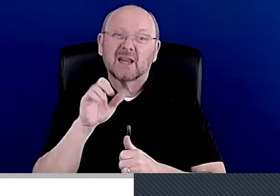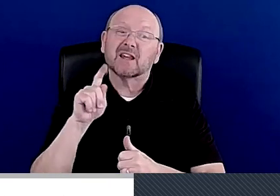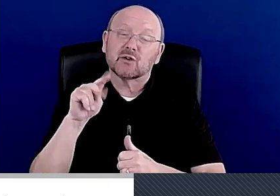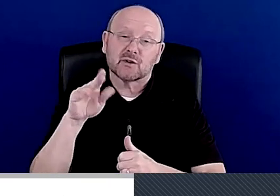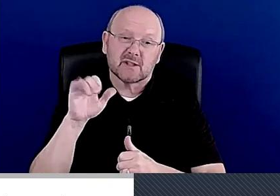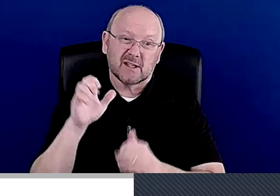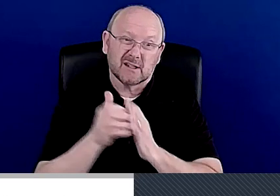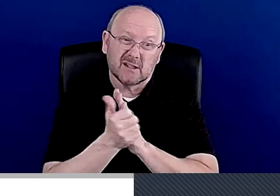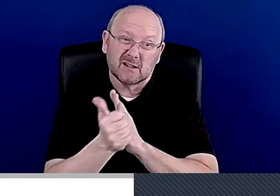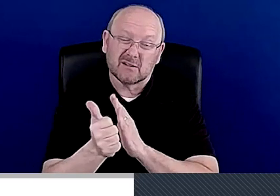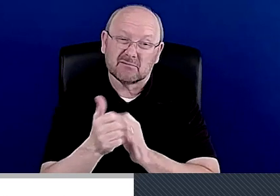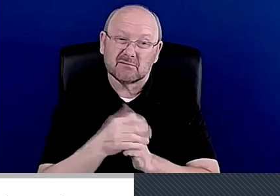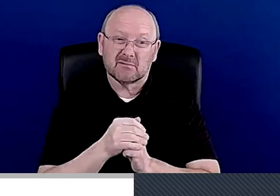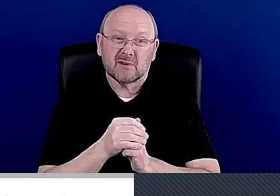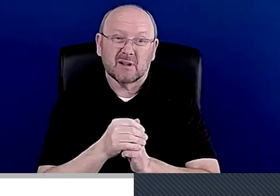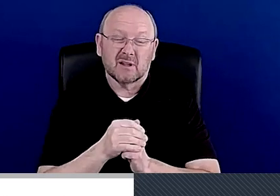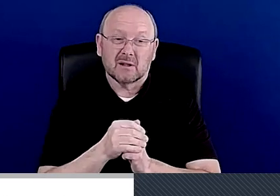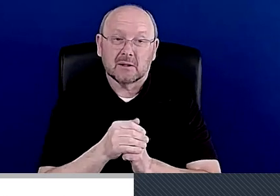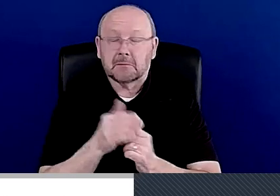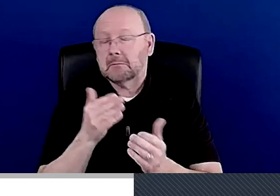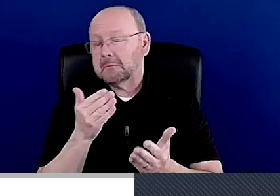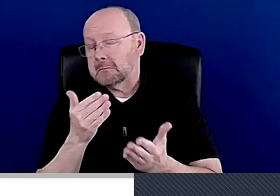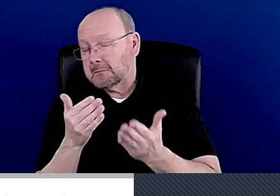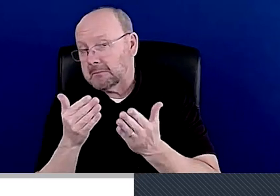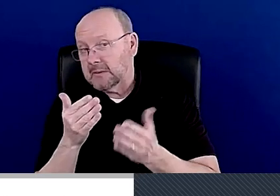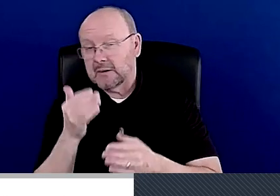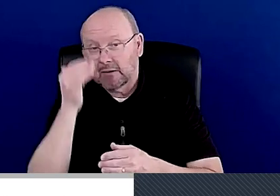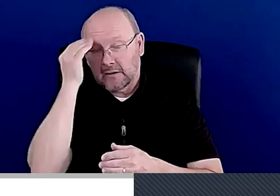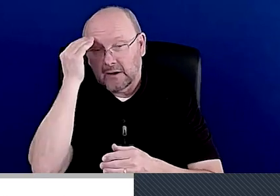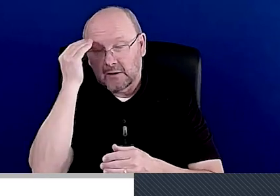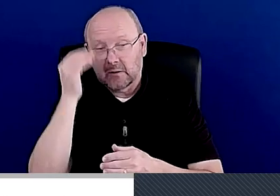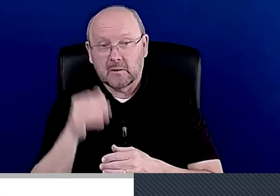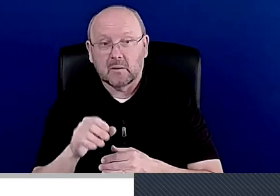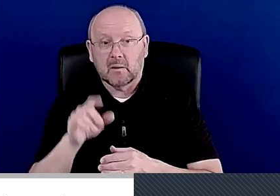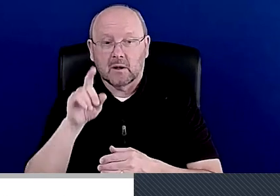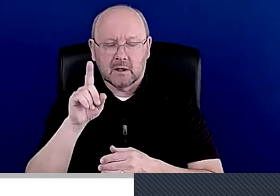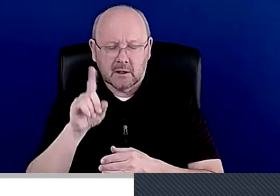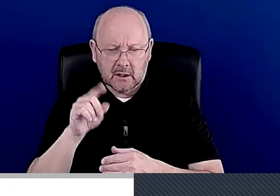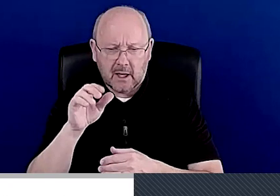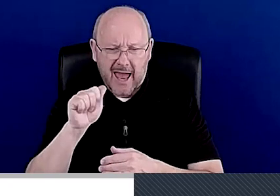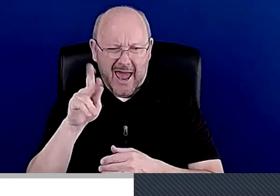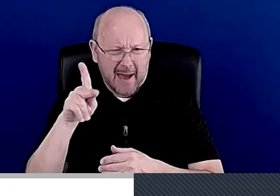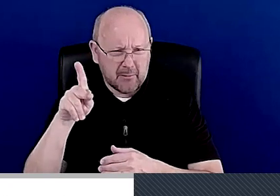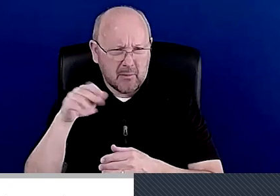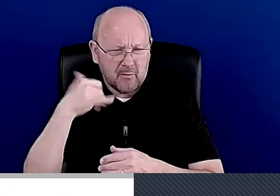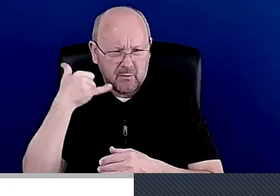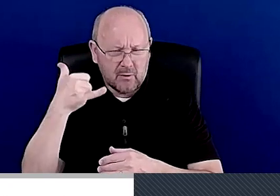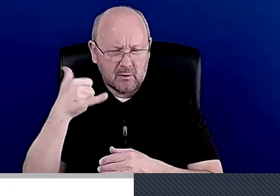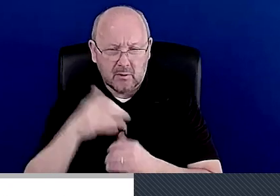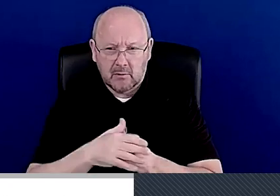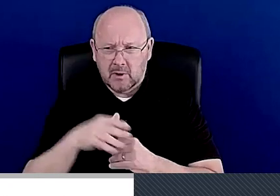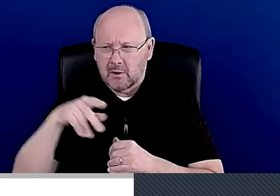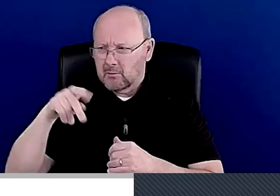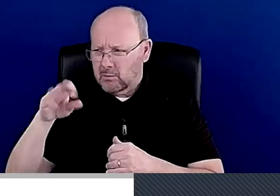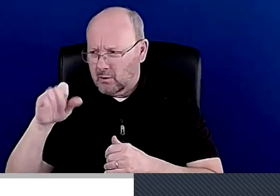They've never been on campus. I mean, they might know how to, click on an app on their phone, but they don't know how to use a portal. They don't